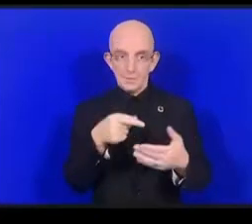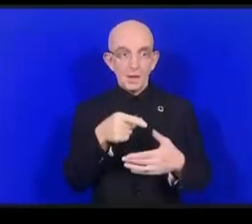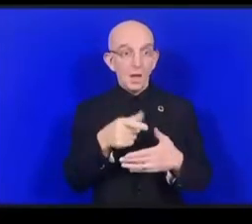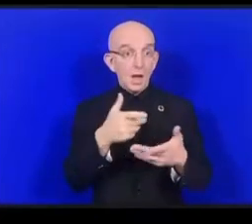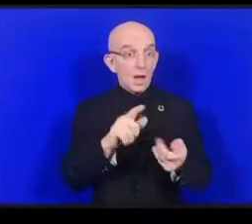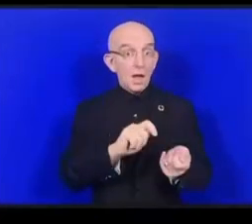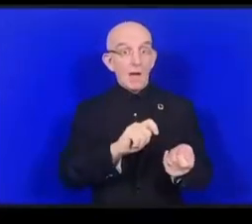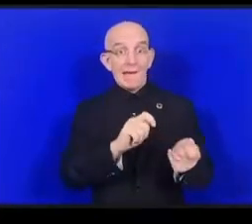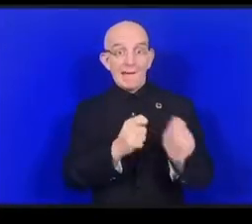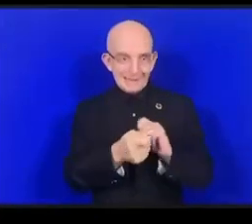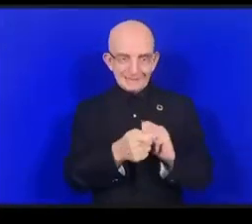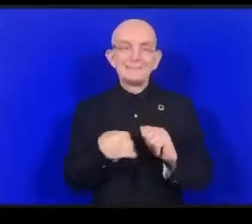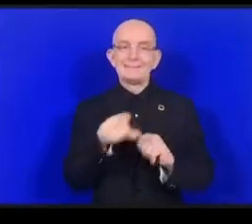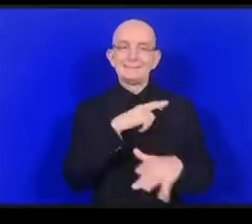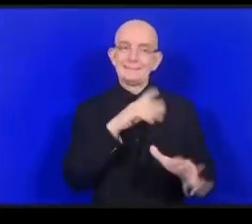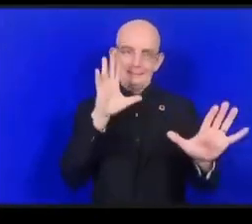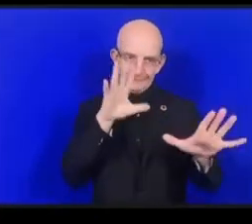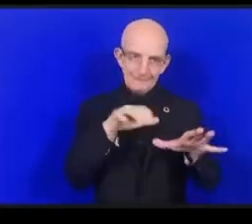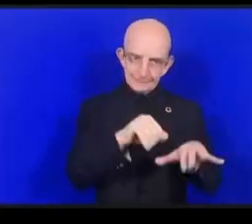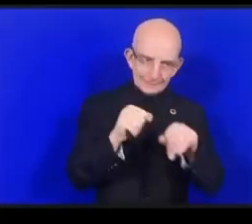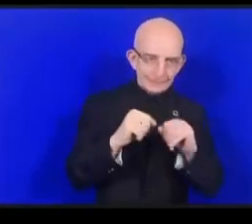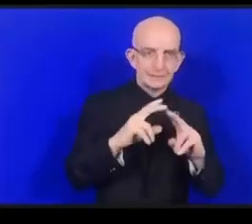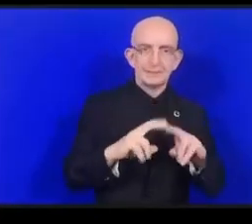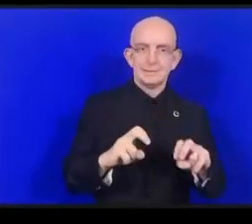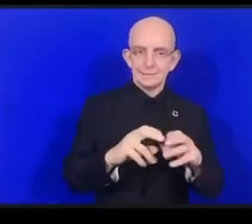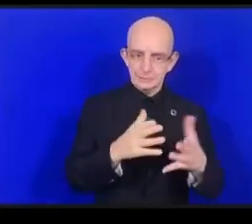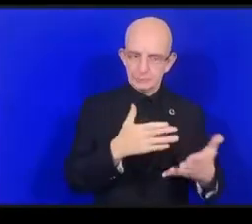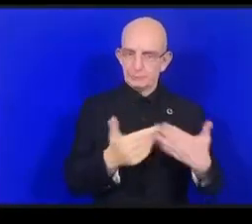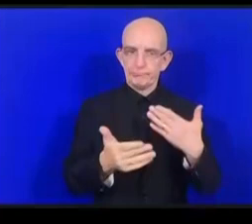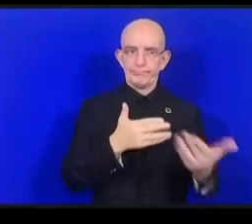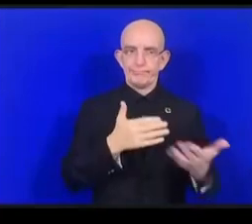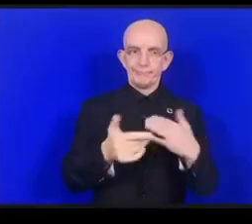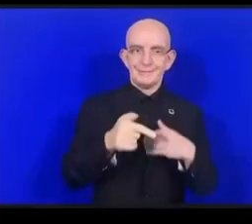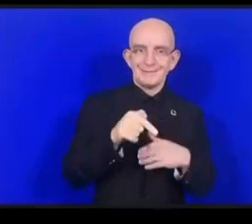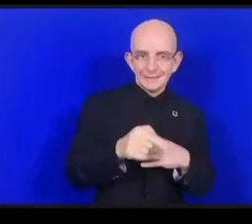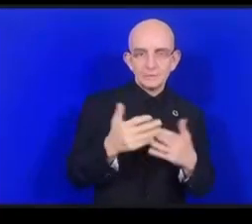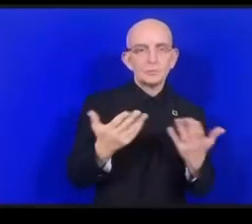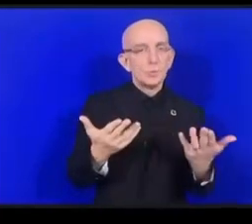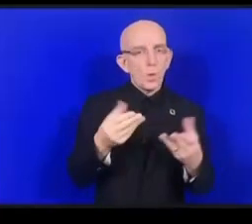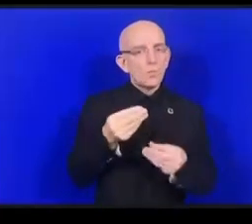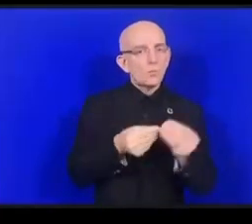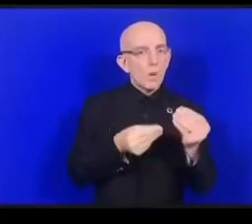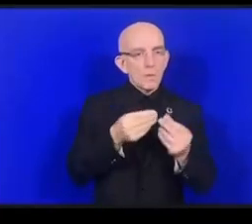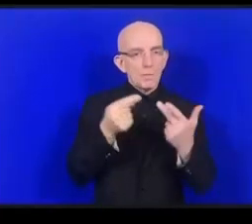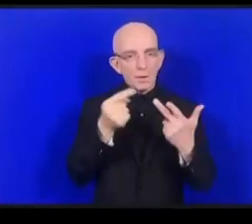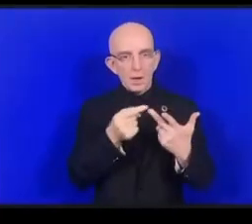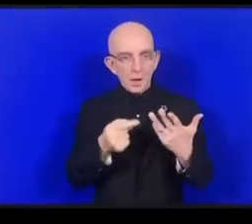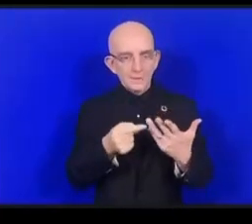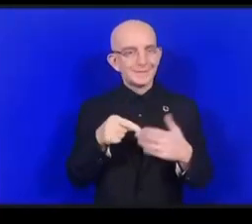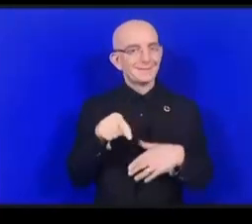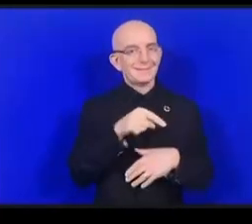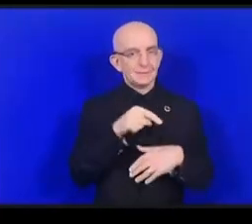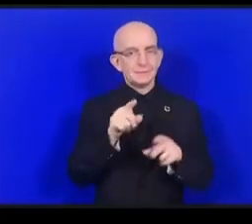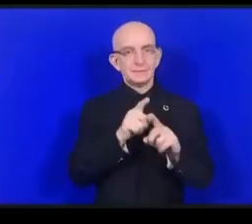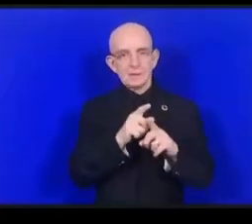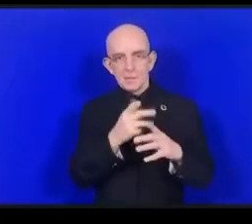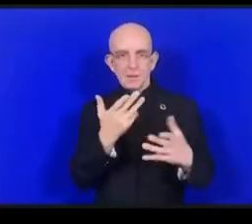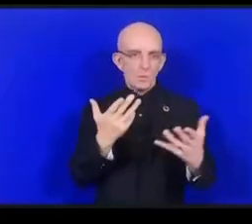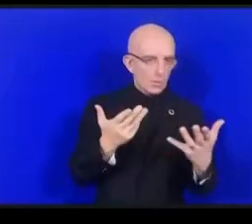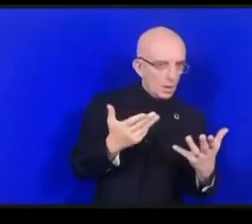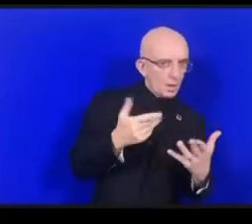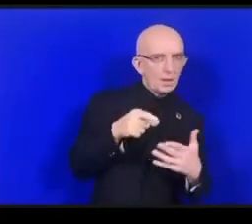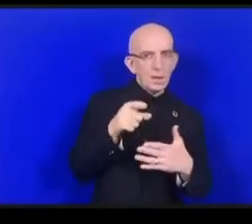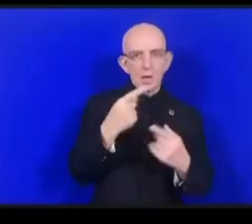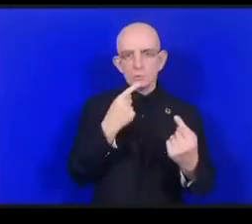takes on, talks about, tries to publish analyses on, and to continue doing its